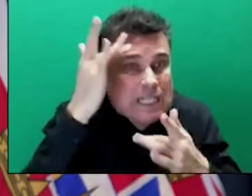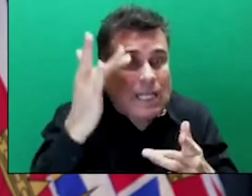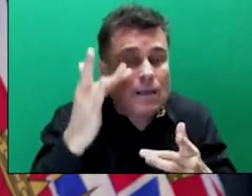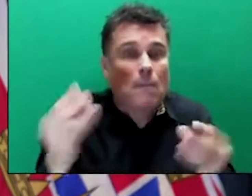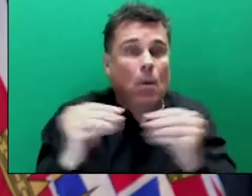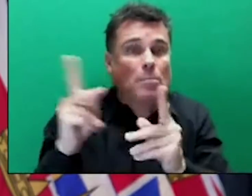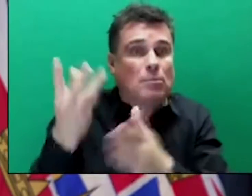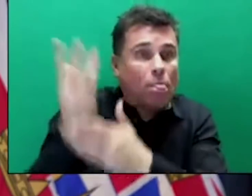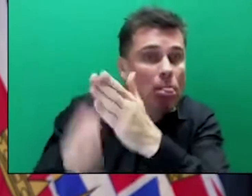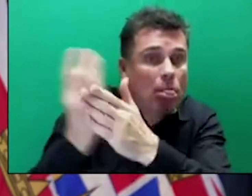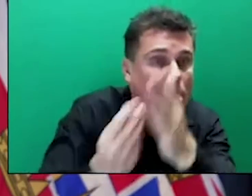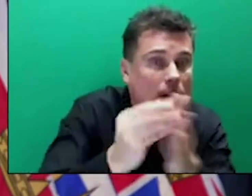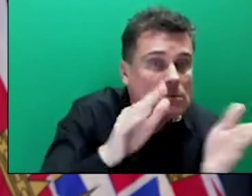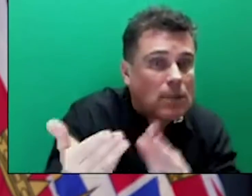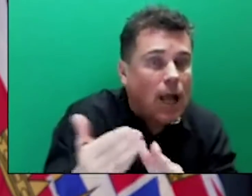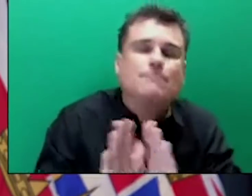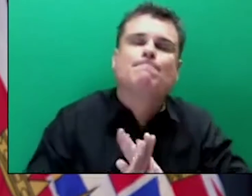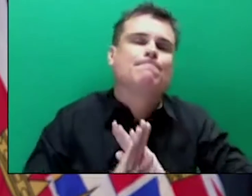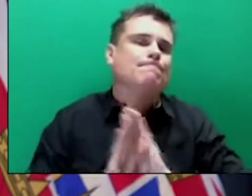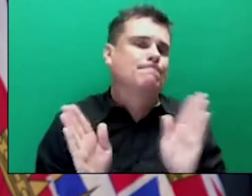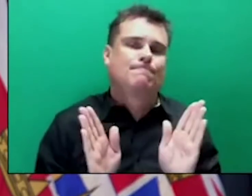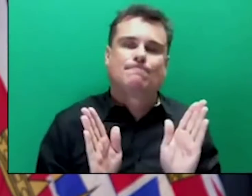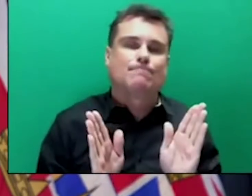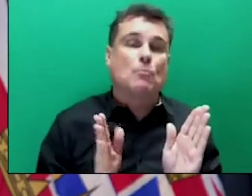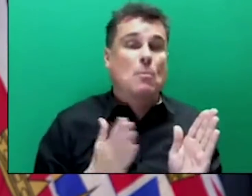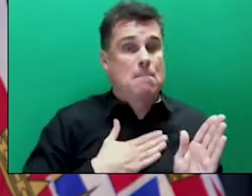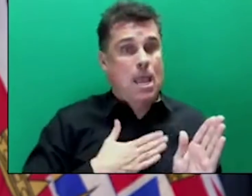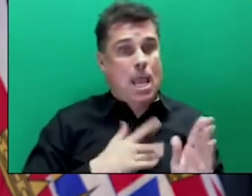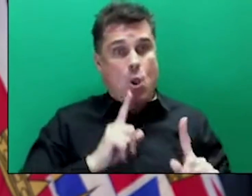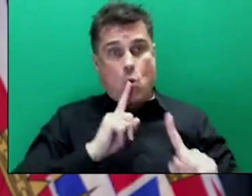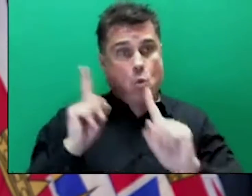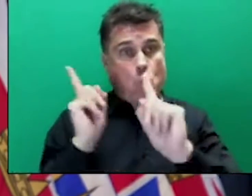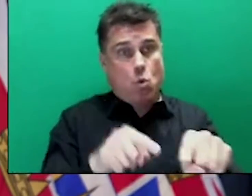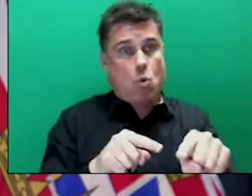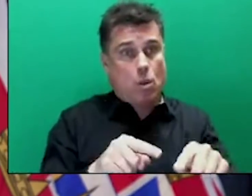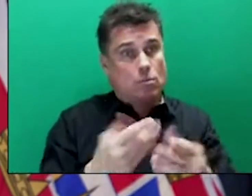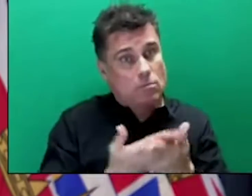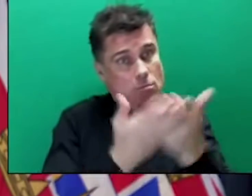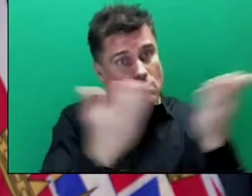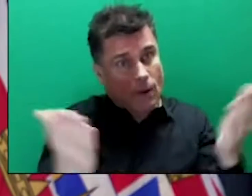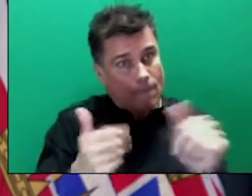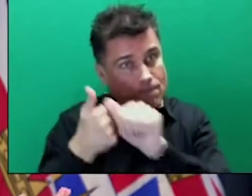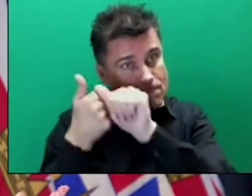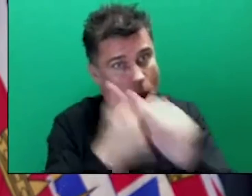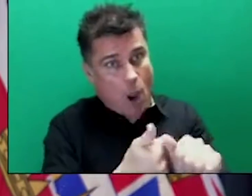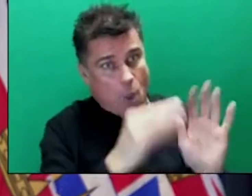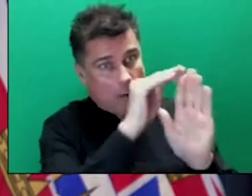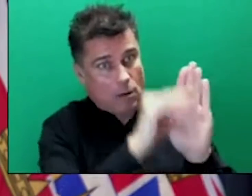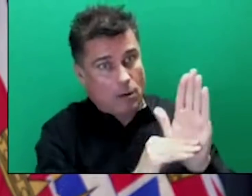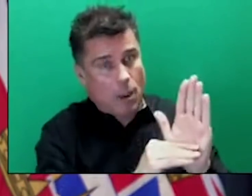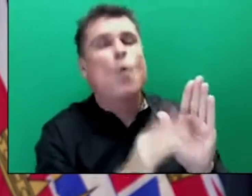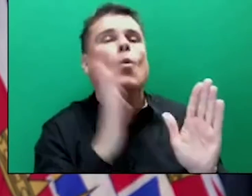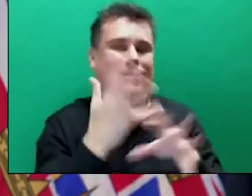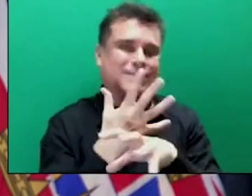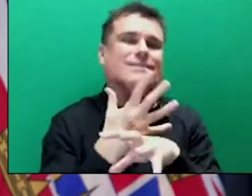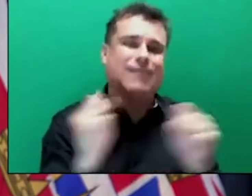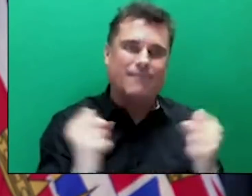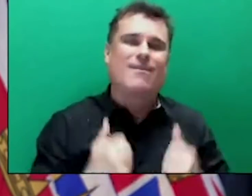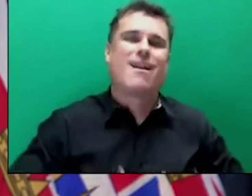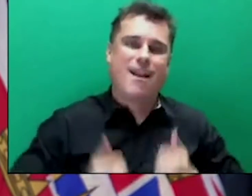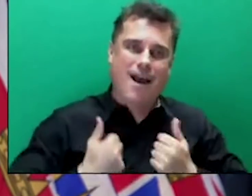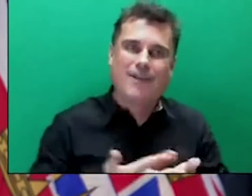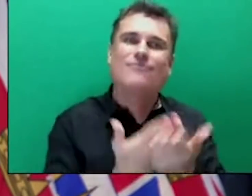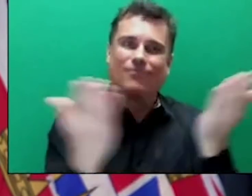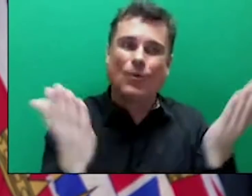This will save lives, and that's what we need to focus on for the next few weeks. And did you want to answer in French? I'd like